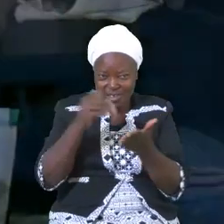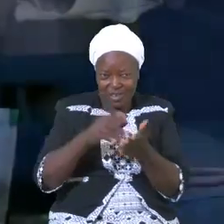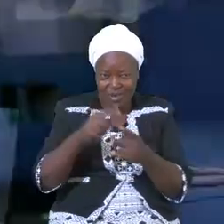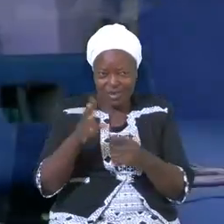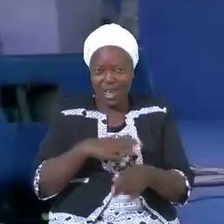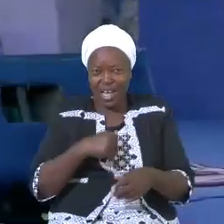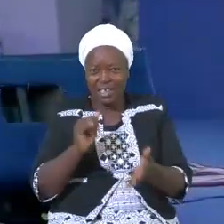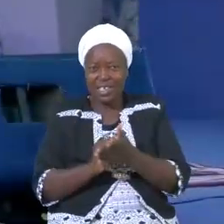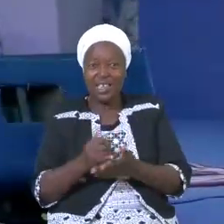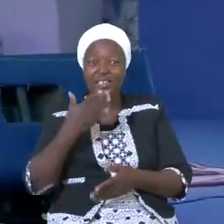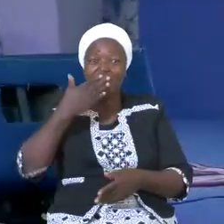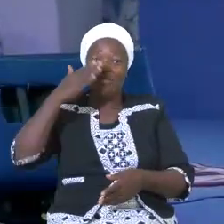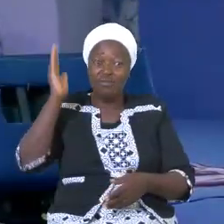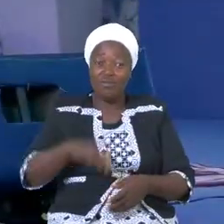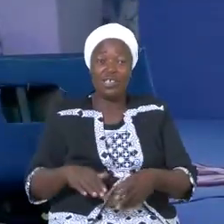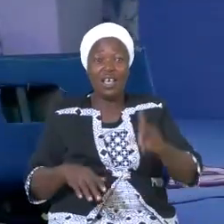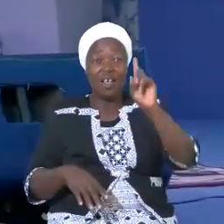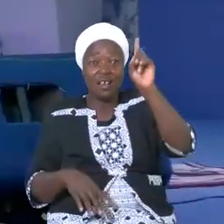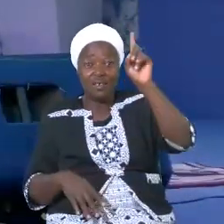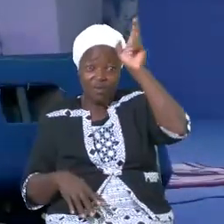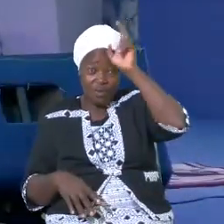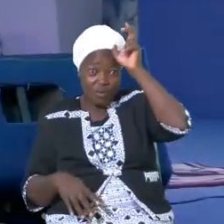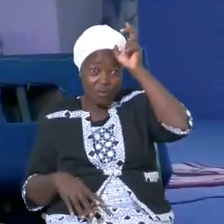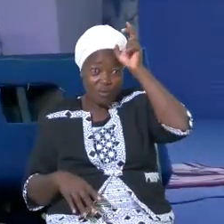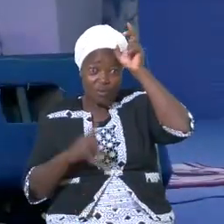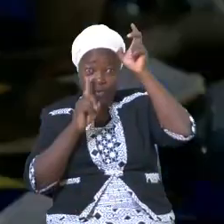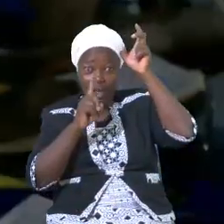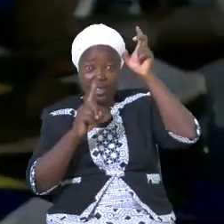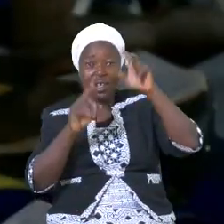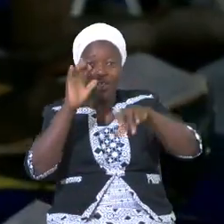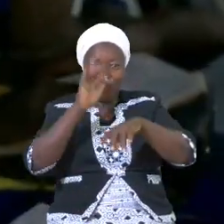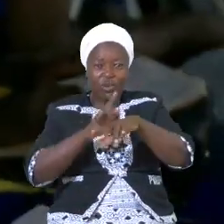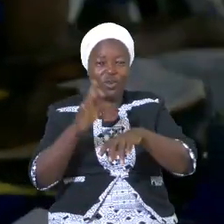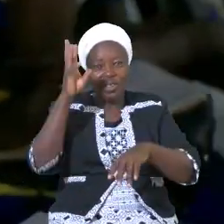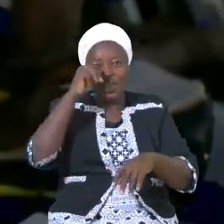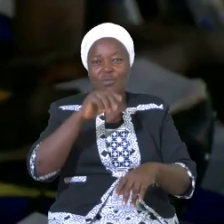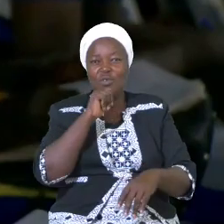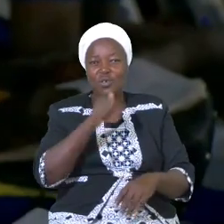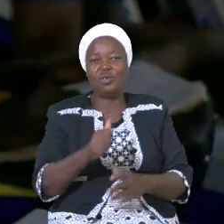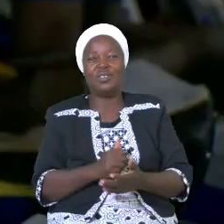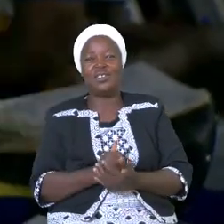wicked one touches my nose